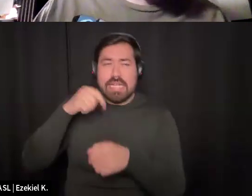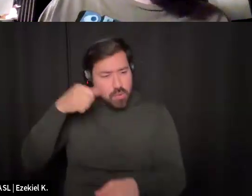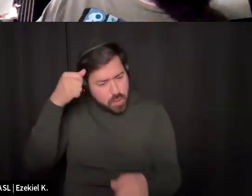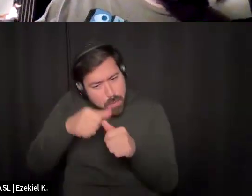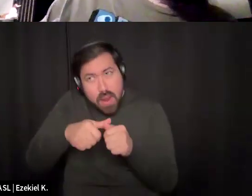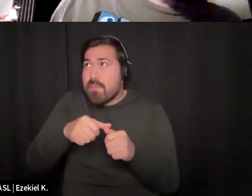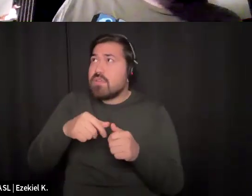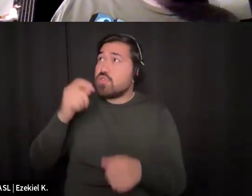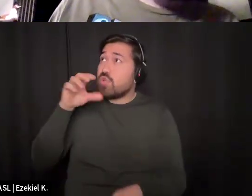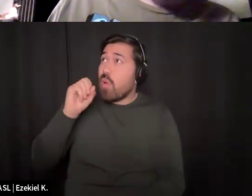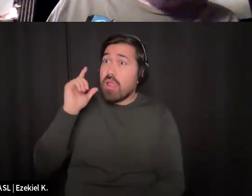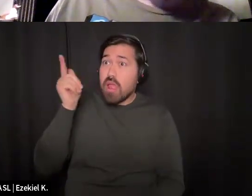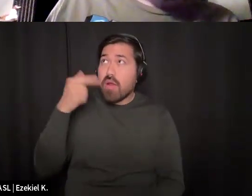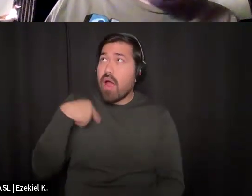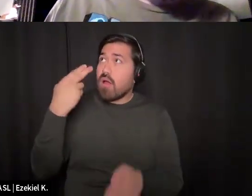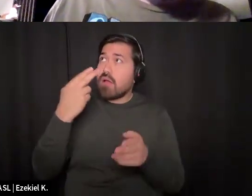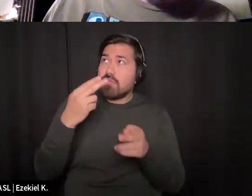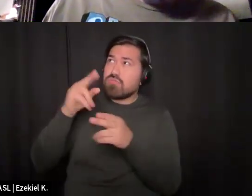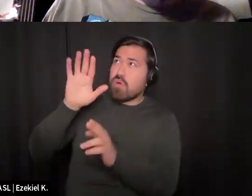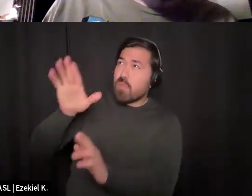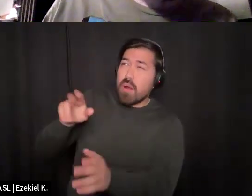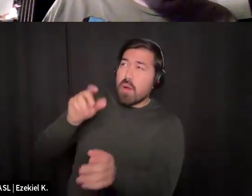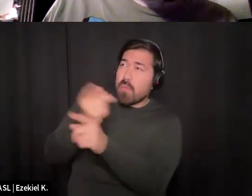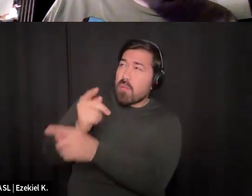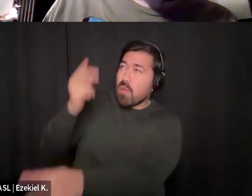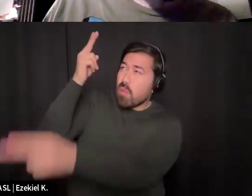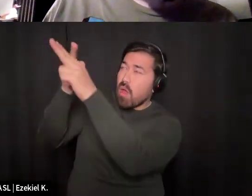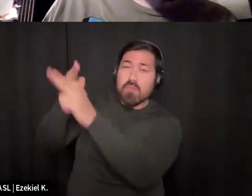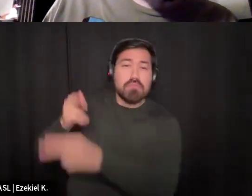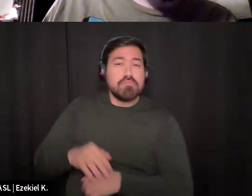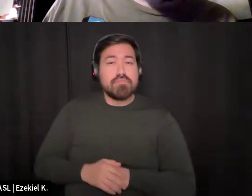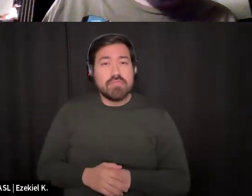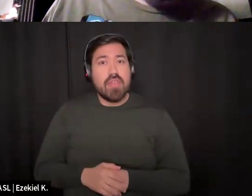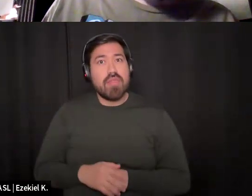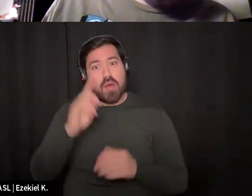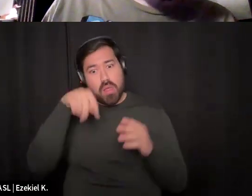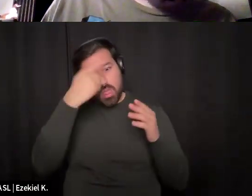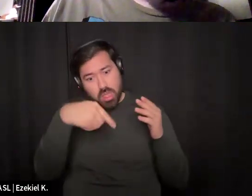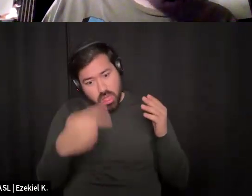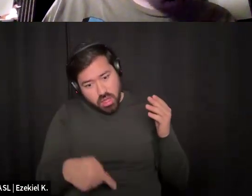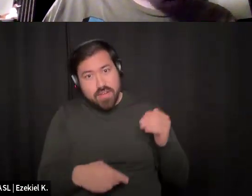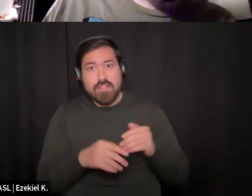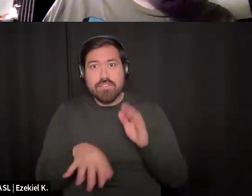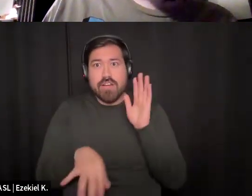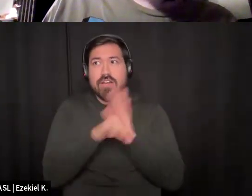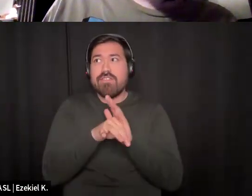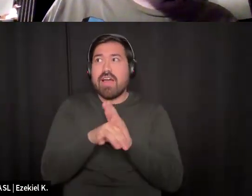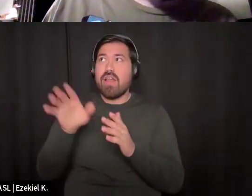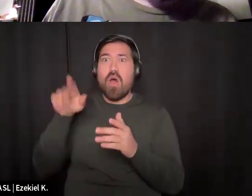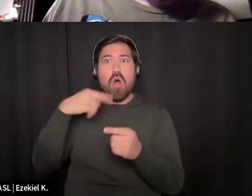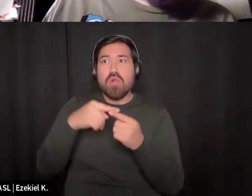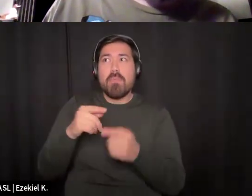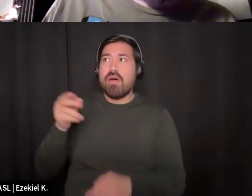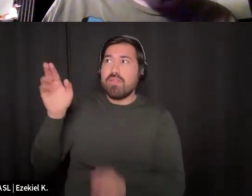so I can find out what to call it. And then I usually go down some kind of rabbit hole finding out about the bird's entire